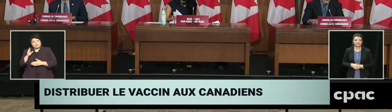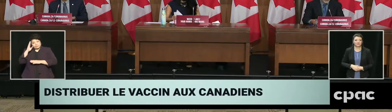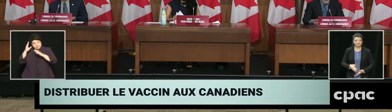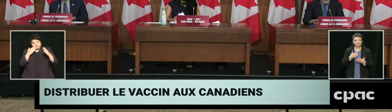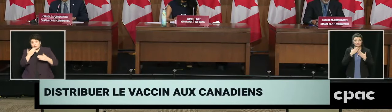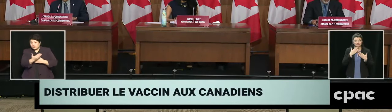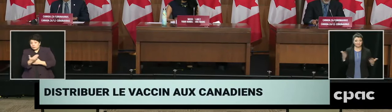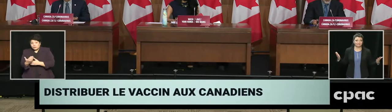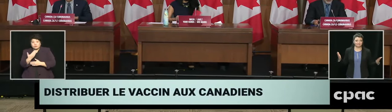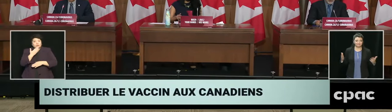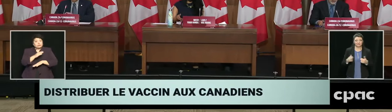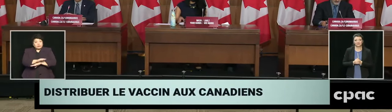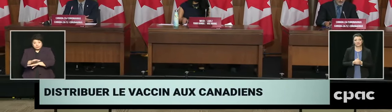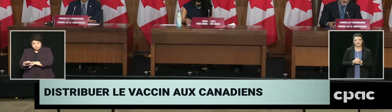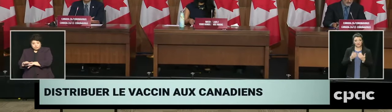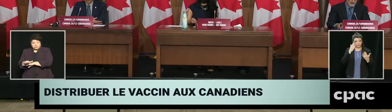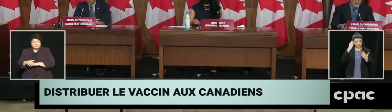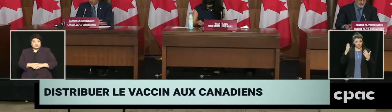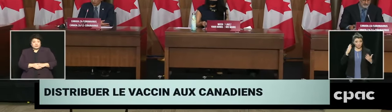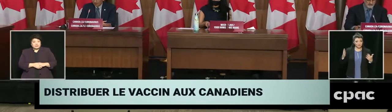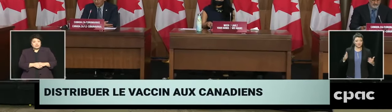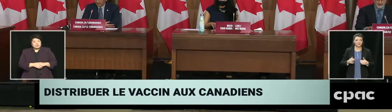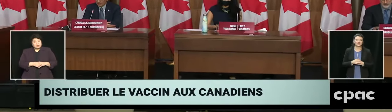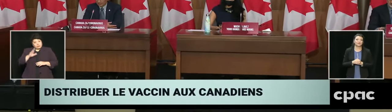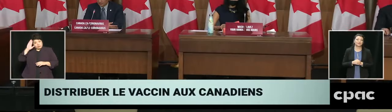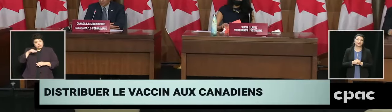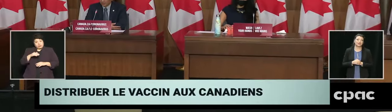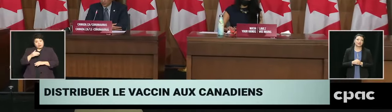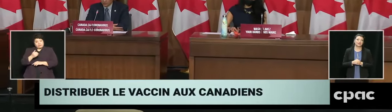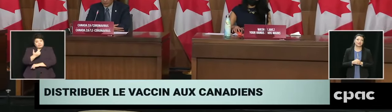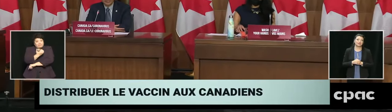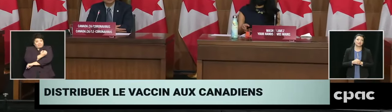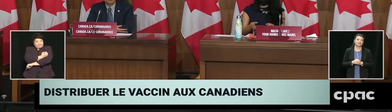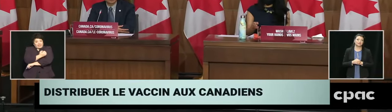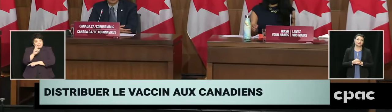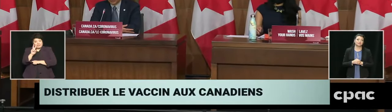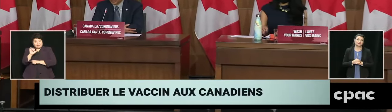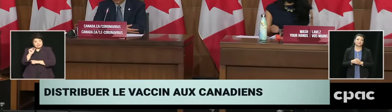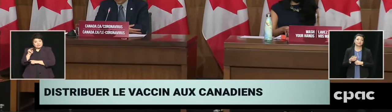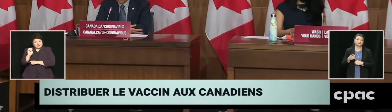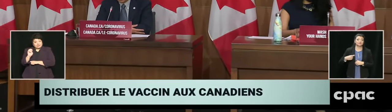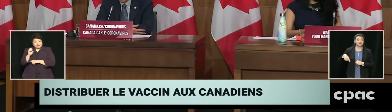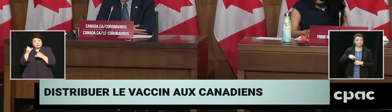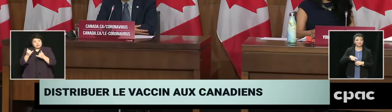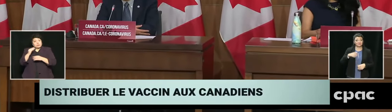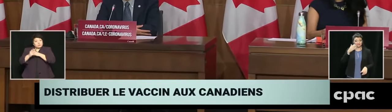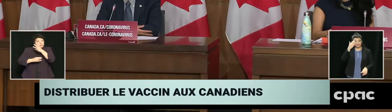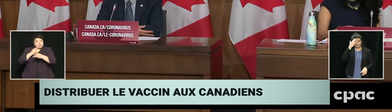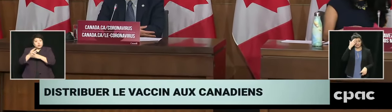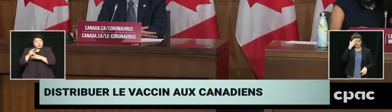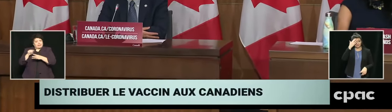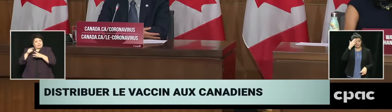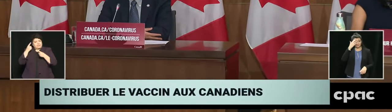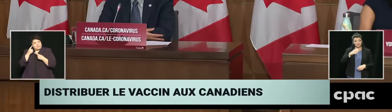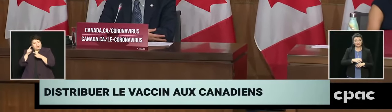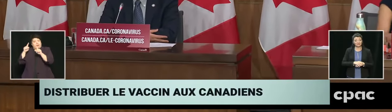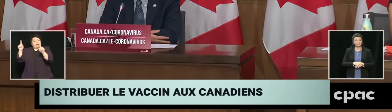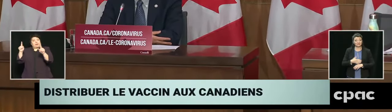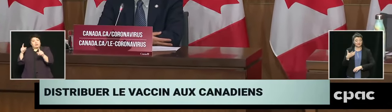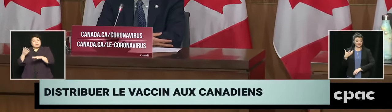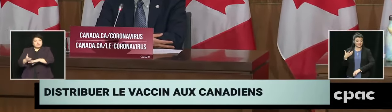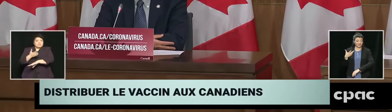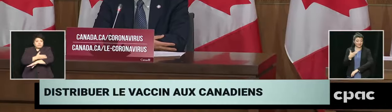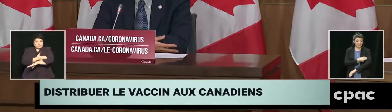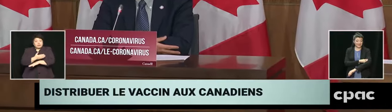morning, good afternoon. As we all know, vaccination is one of the world's greatest public health achievements. For over 50 years, vaccines